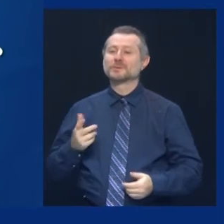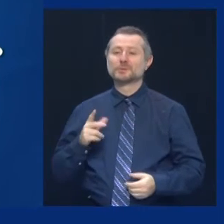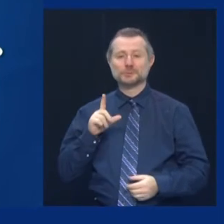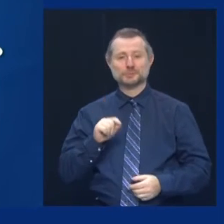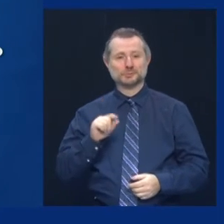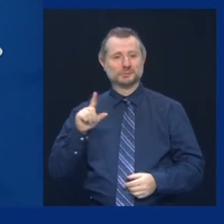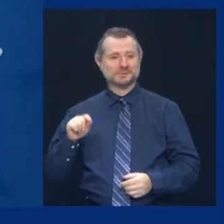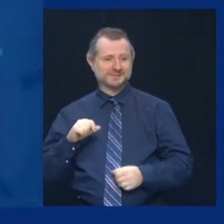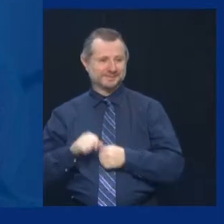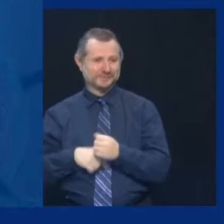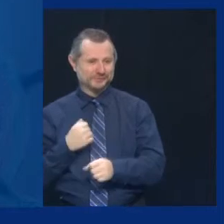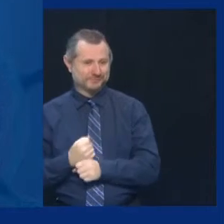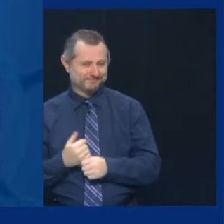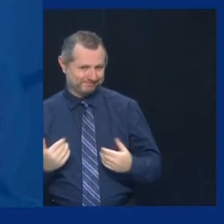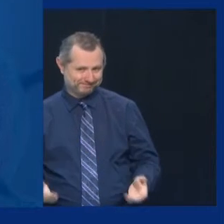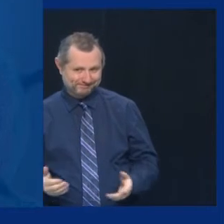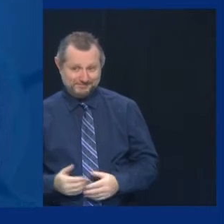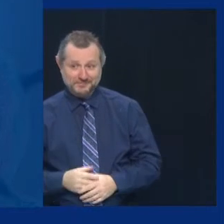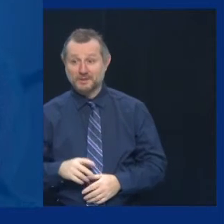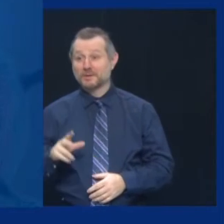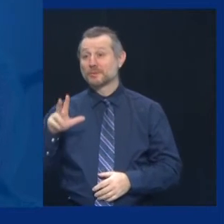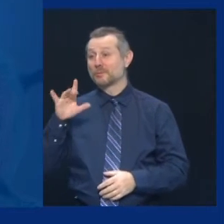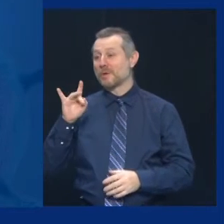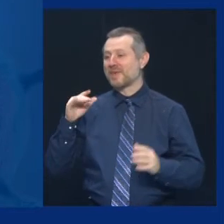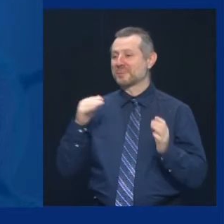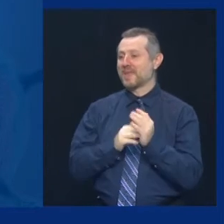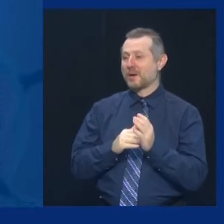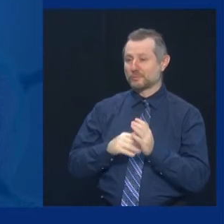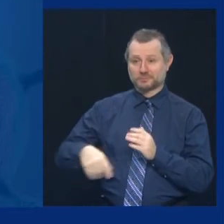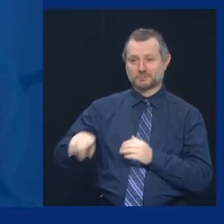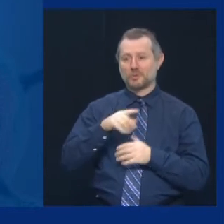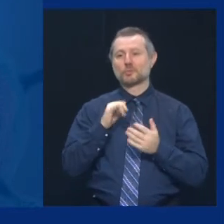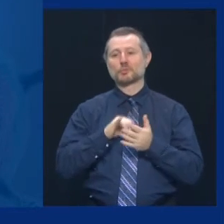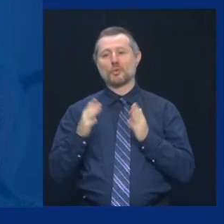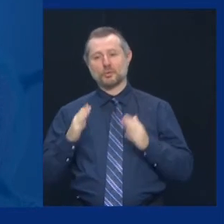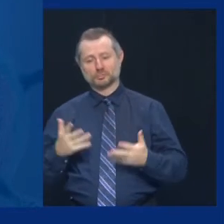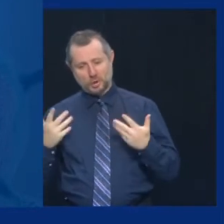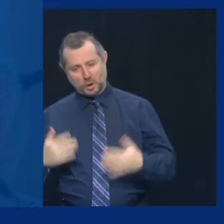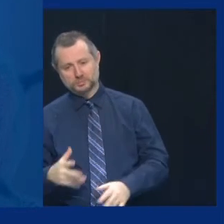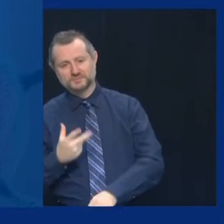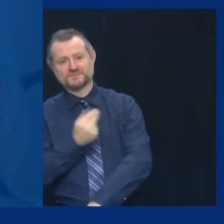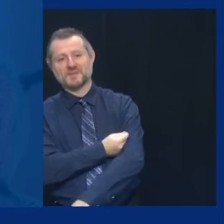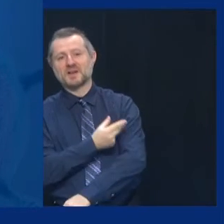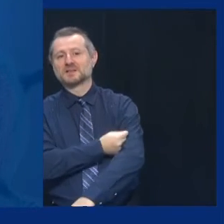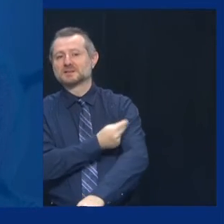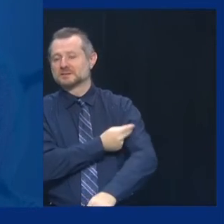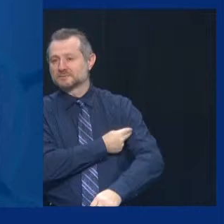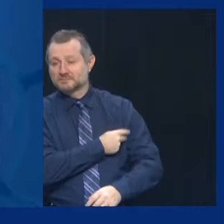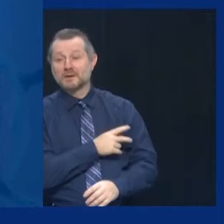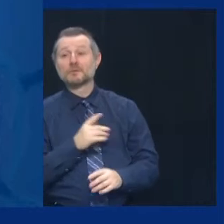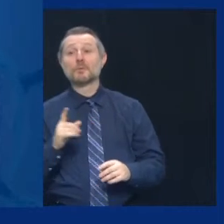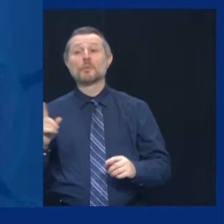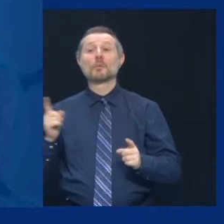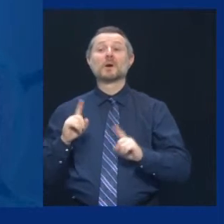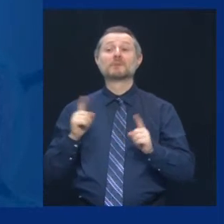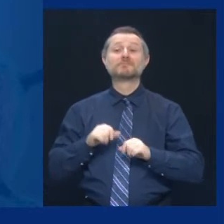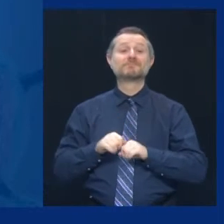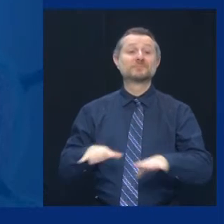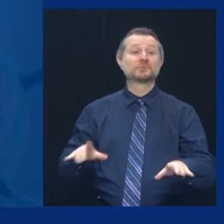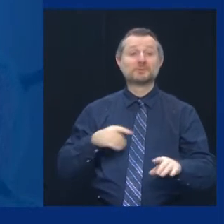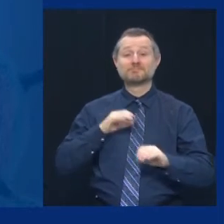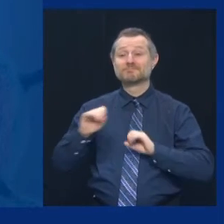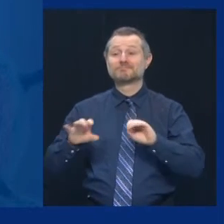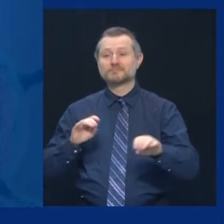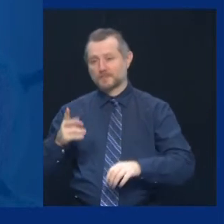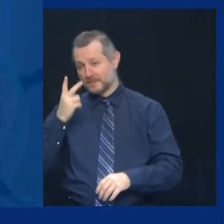38,000 New Yorkers have already received the vaccine dose. This is where the vaccines went. There is no politics in